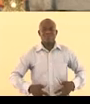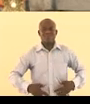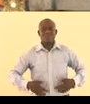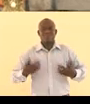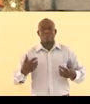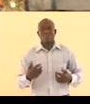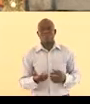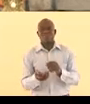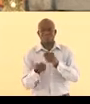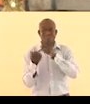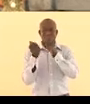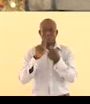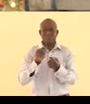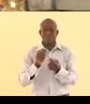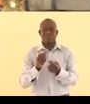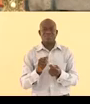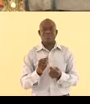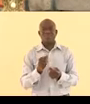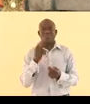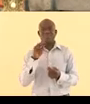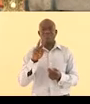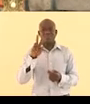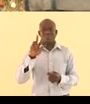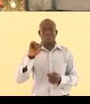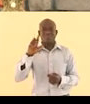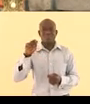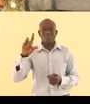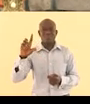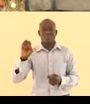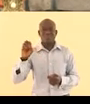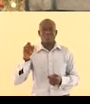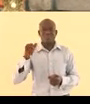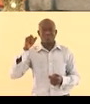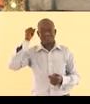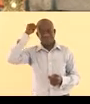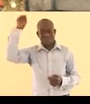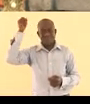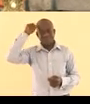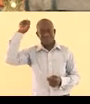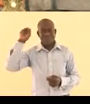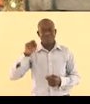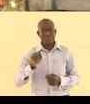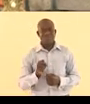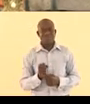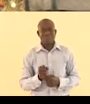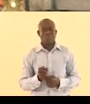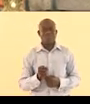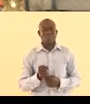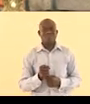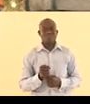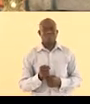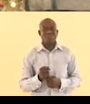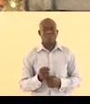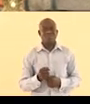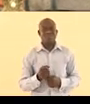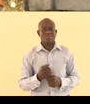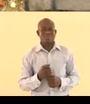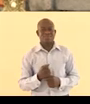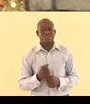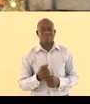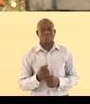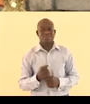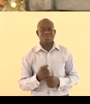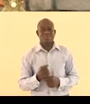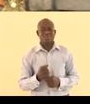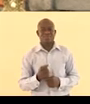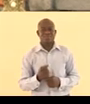of admirers quickly turned into a violent mob. So Jesus slipped away, and we are told he never returned to